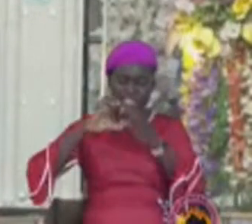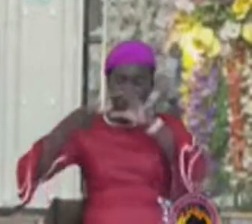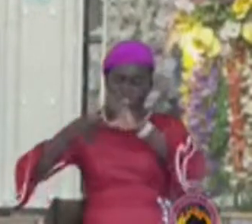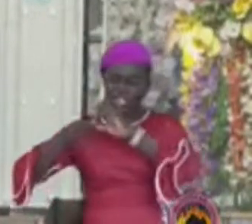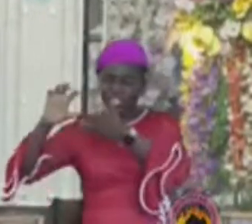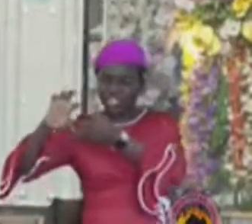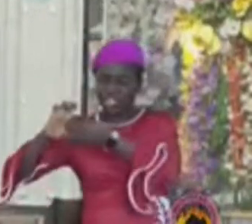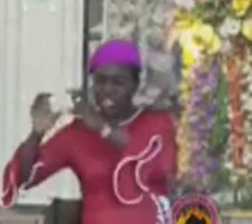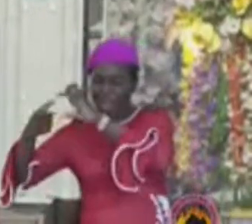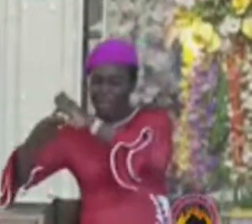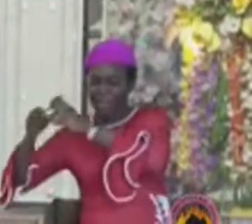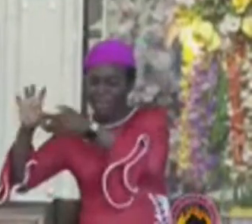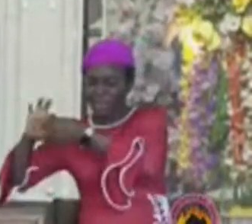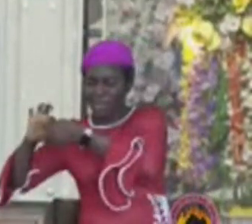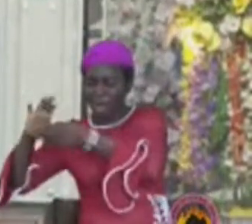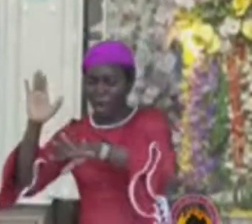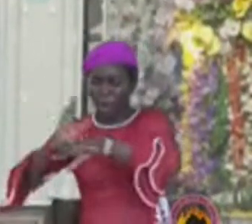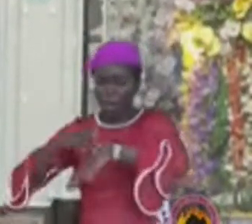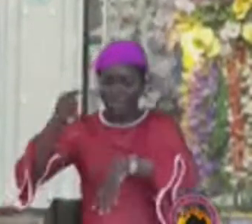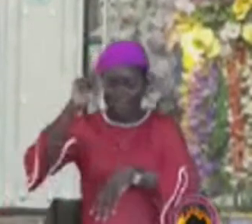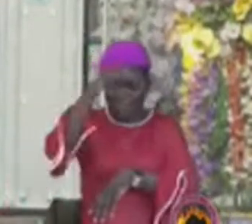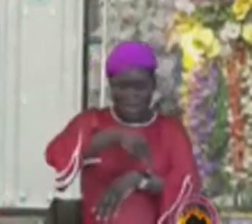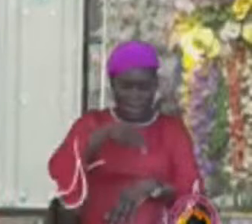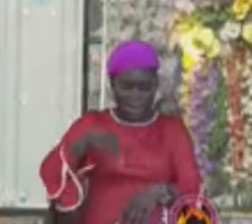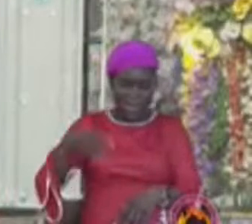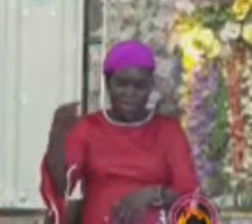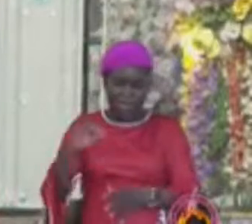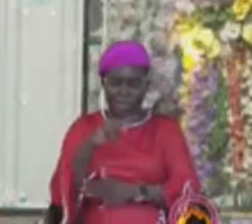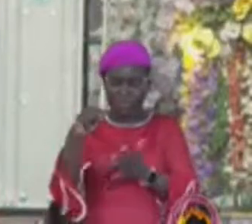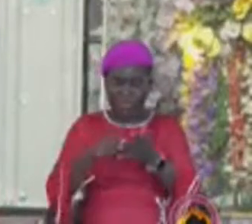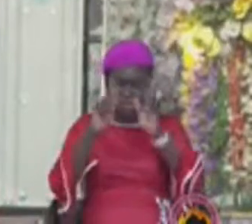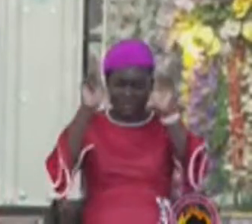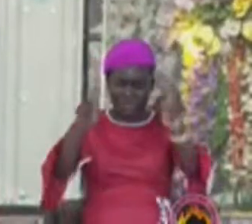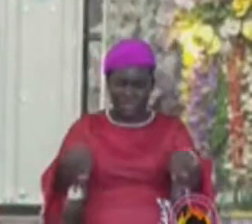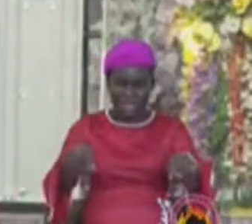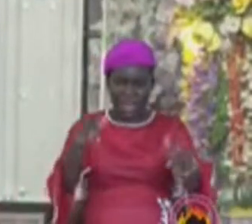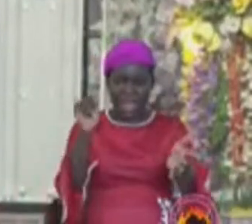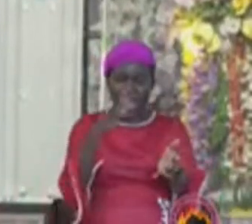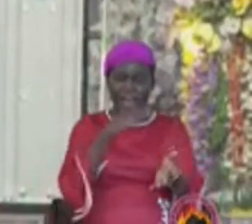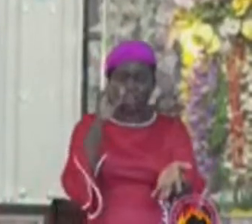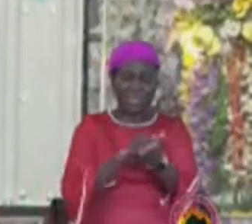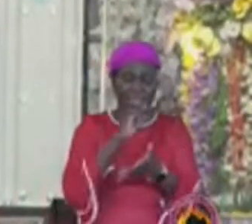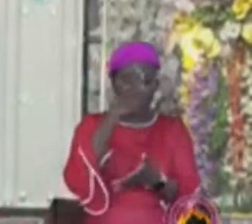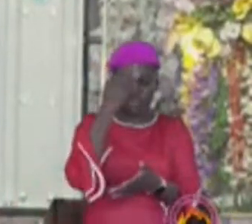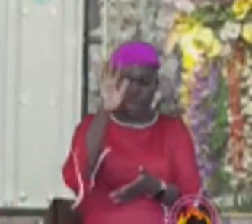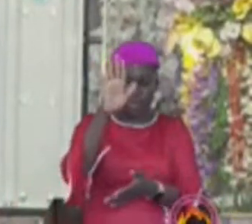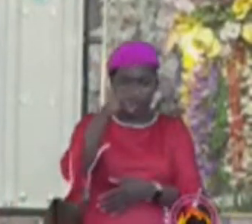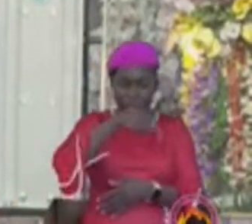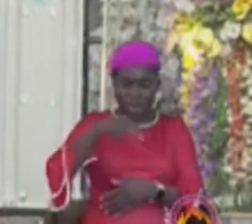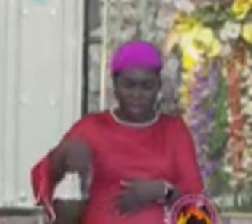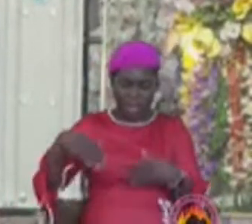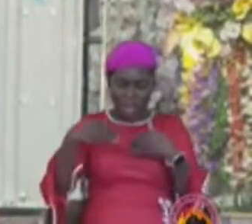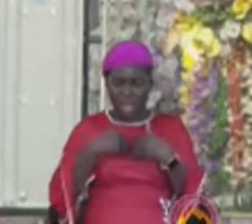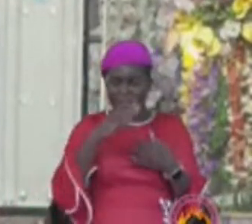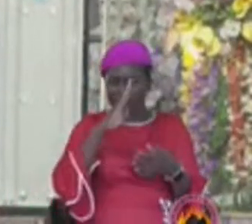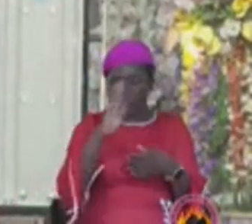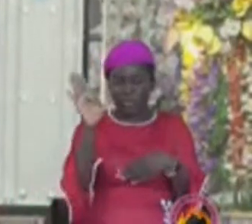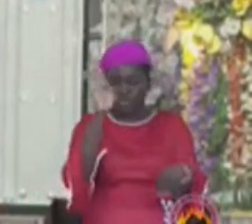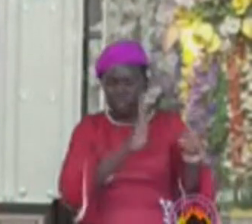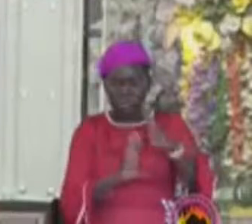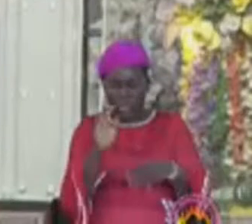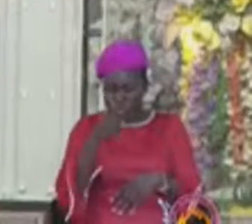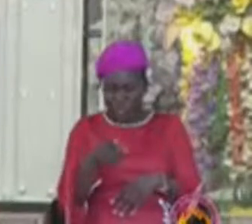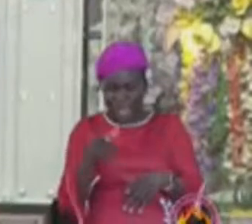tied upon the legs of this person, and that's how your legs have been giving you trouble, let